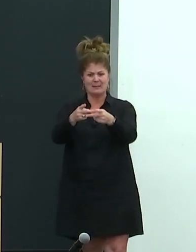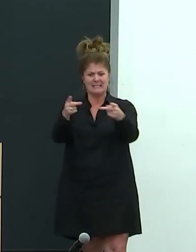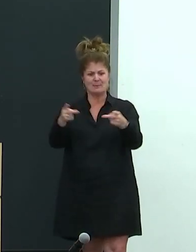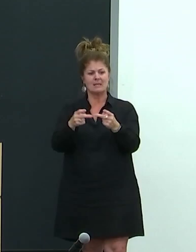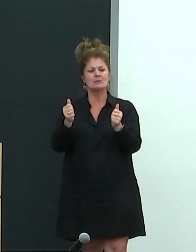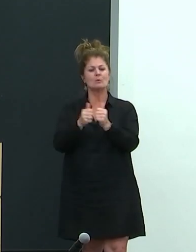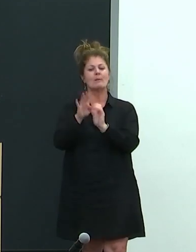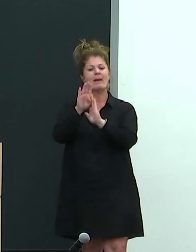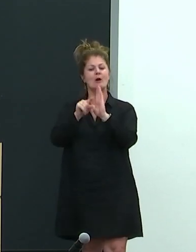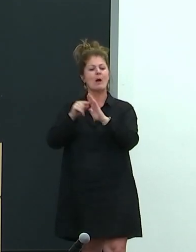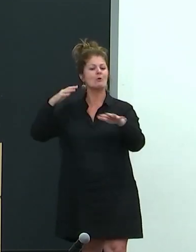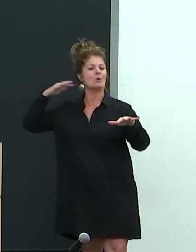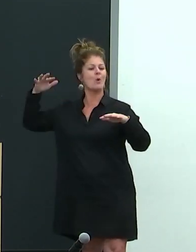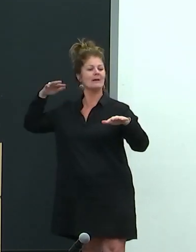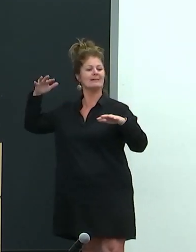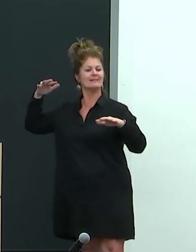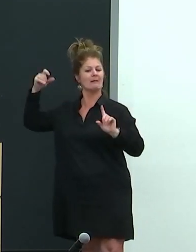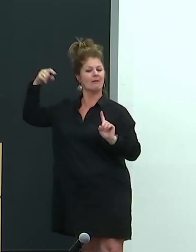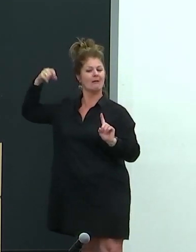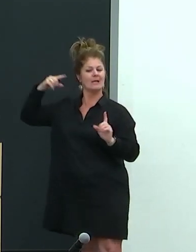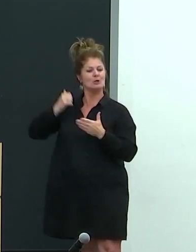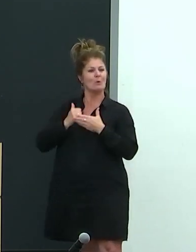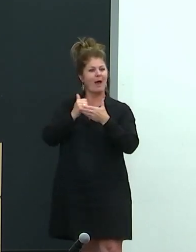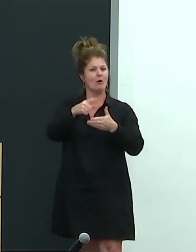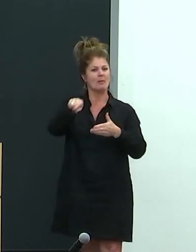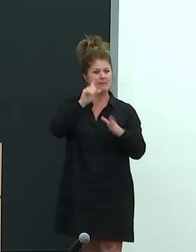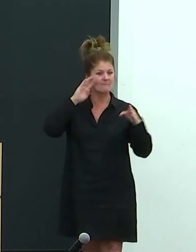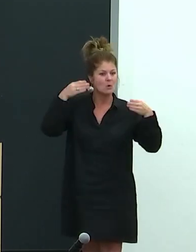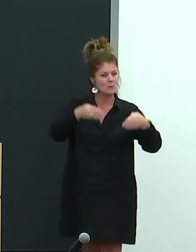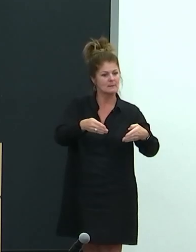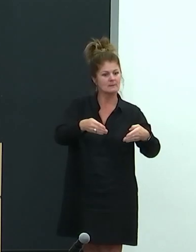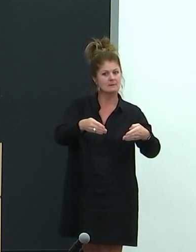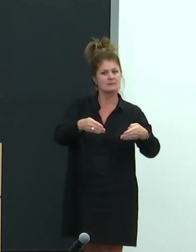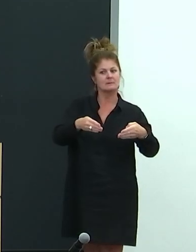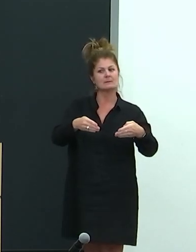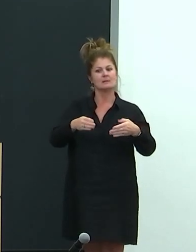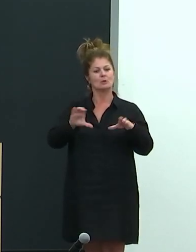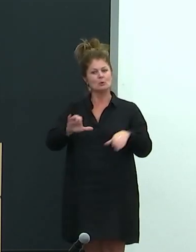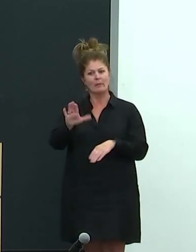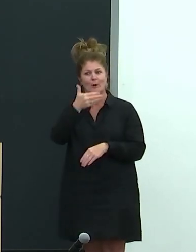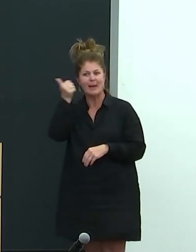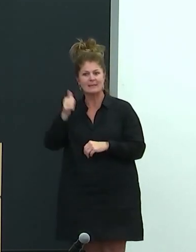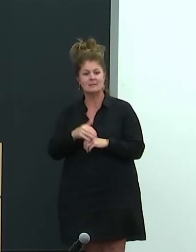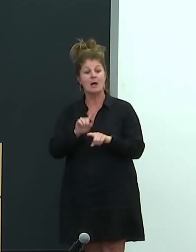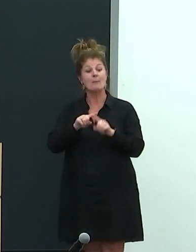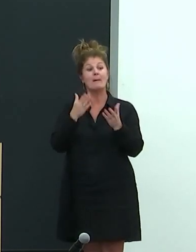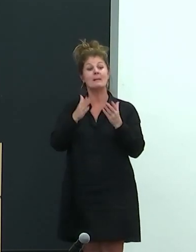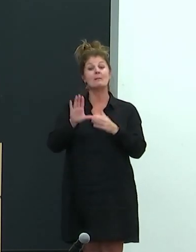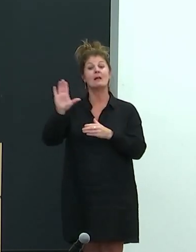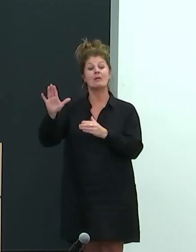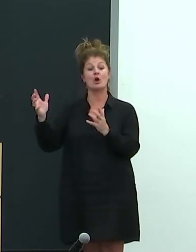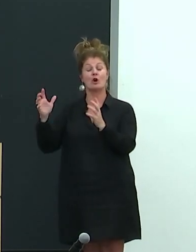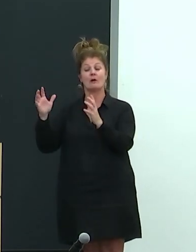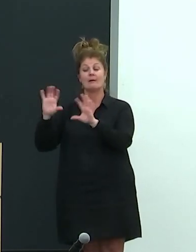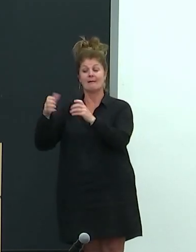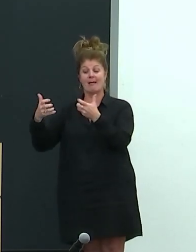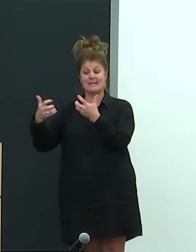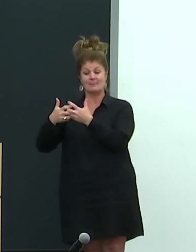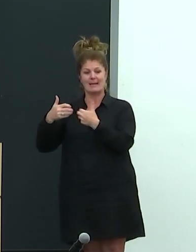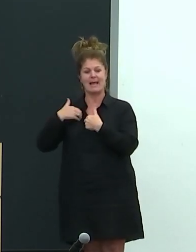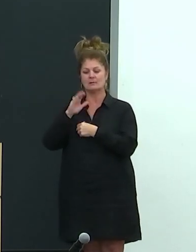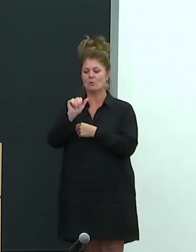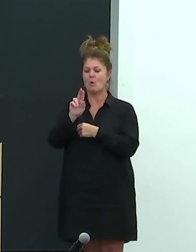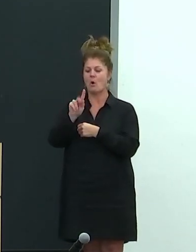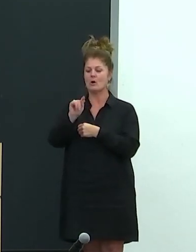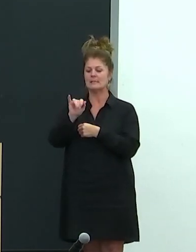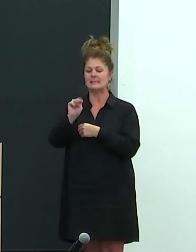sensory input to help them focus and be productive as possible. But yet their classmate may have autism and may experience sensory